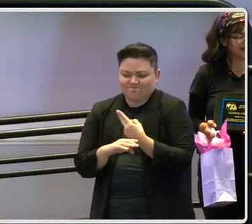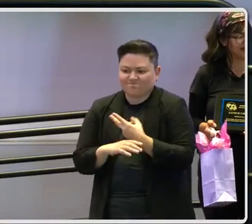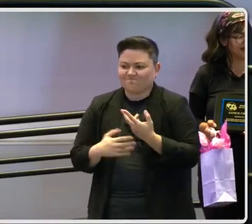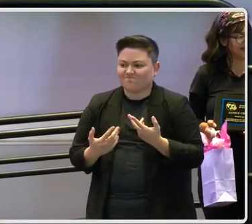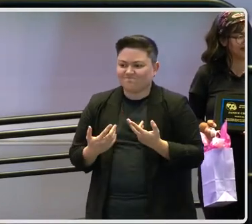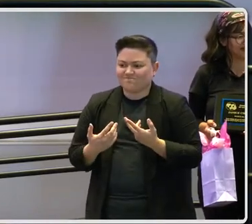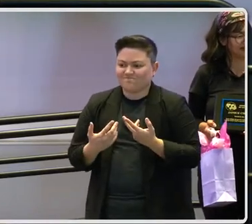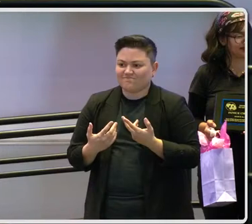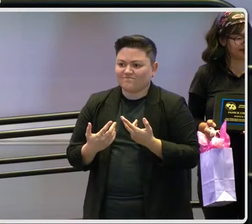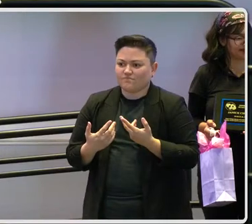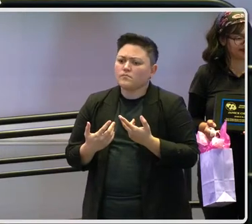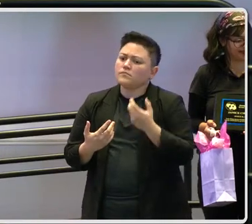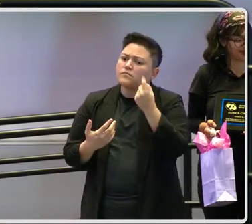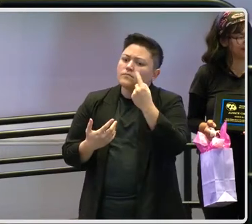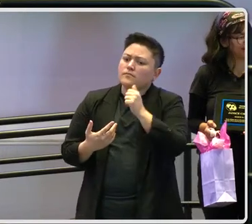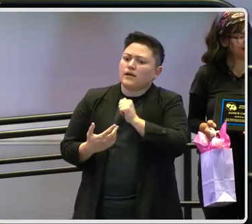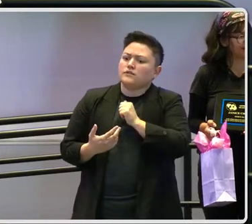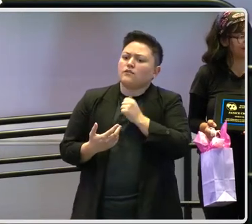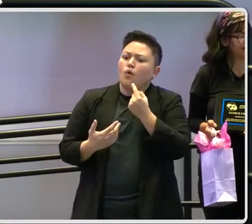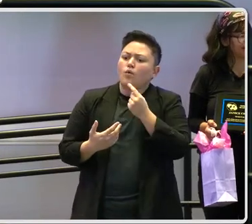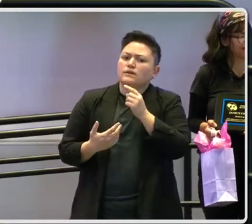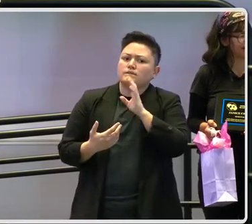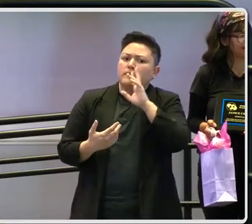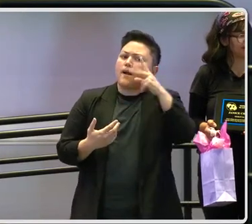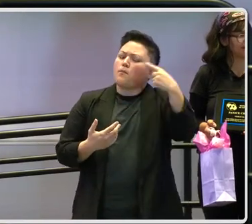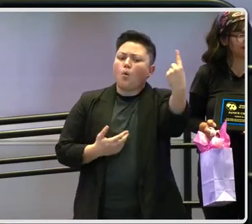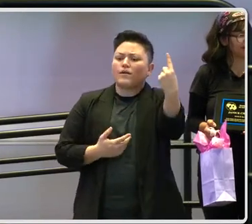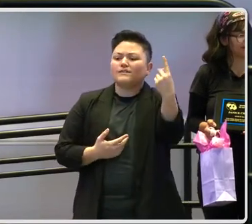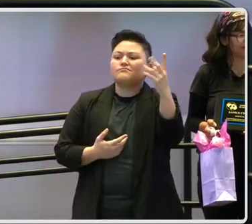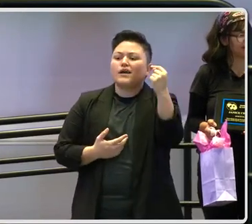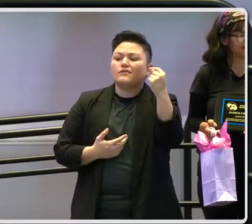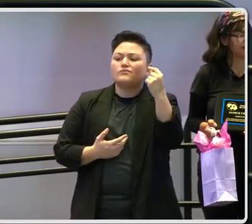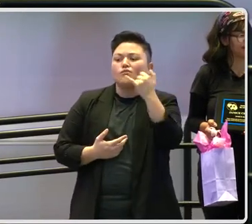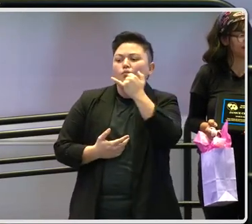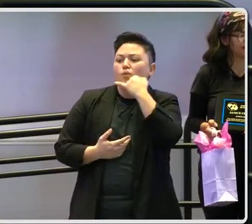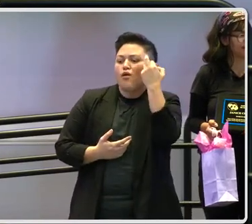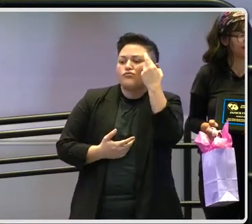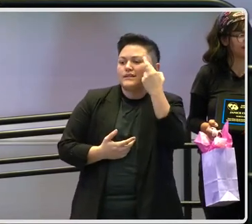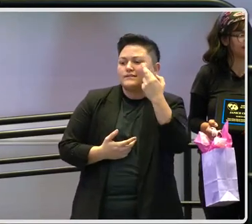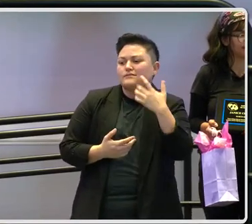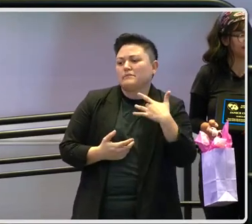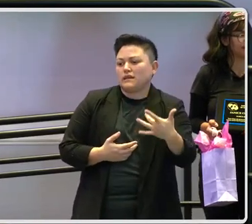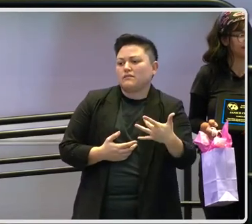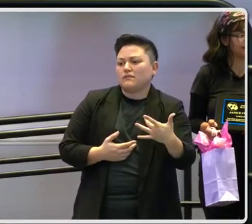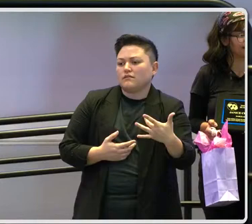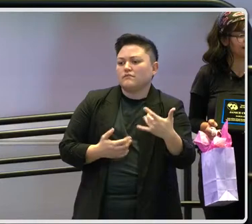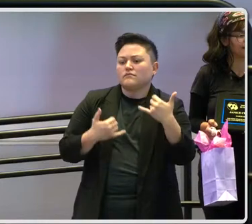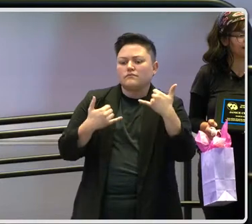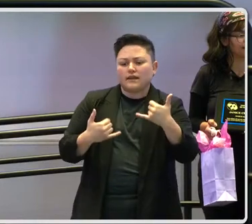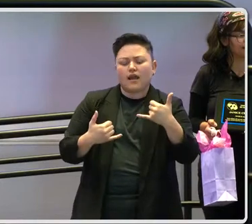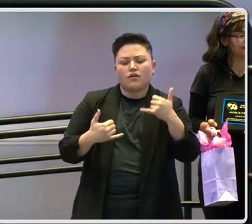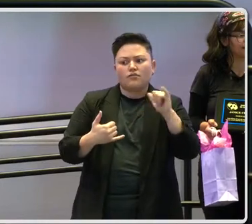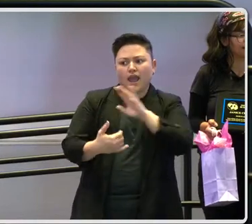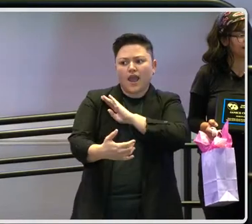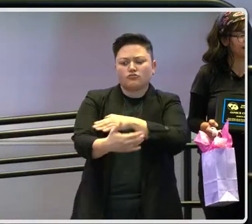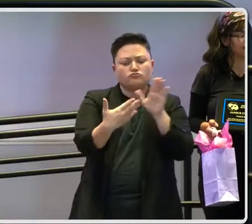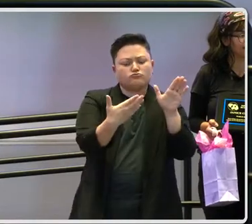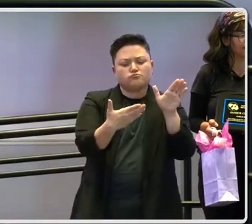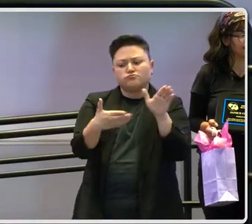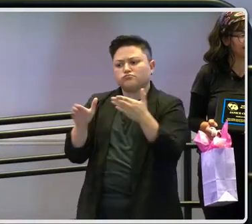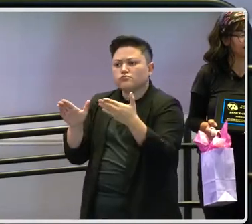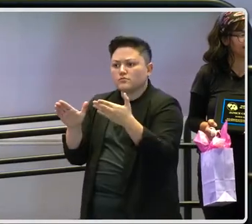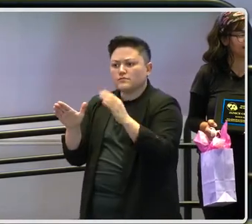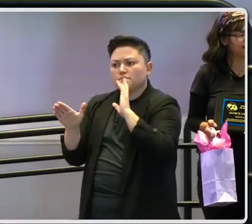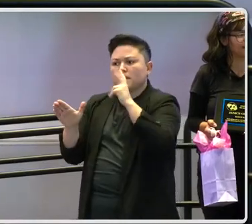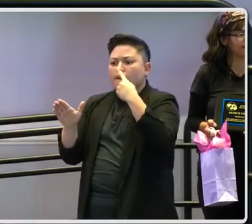I've always been outspoken. I just was outspoken for the wrong cause. Now I'm outspoken